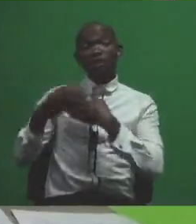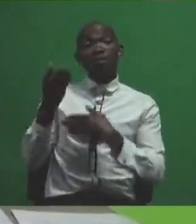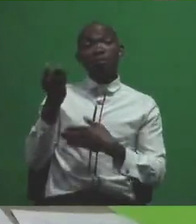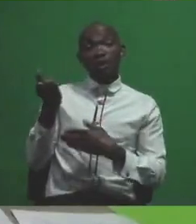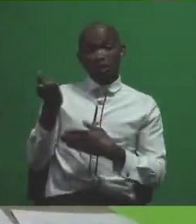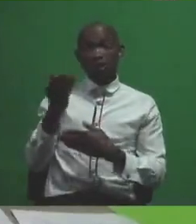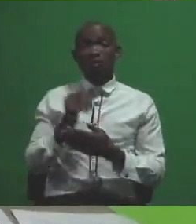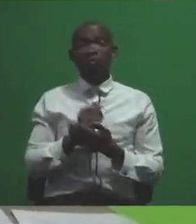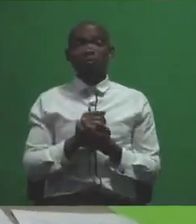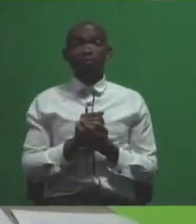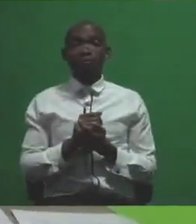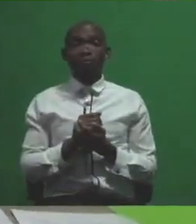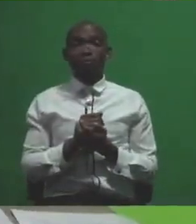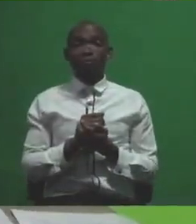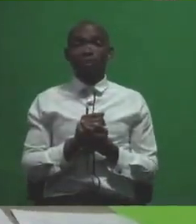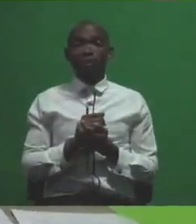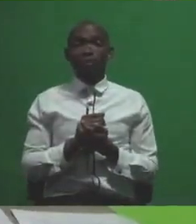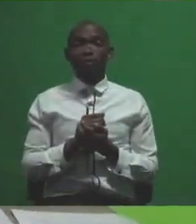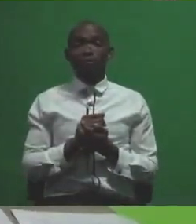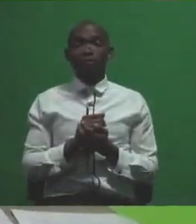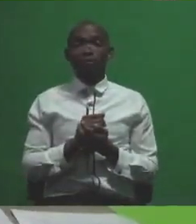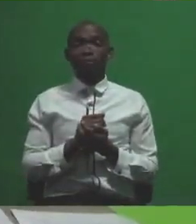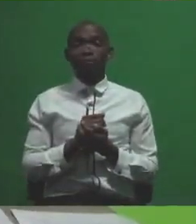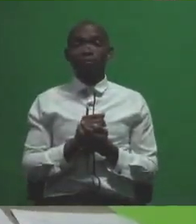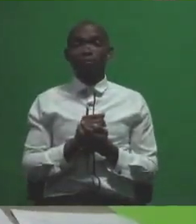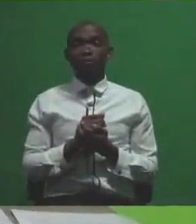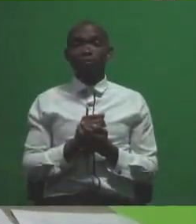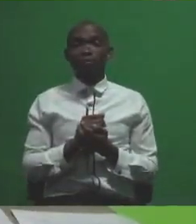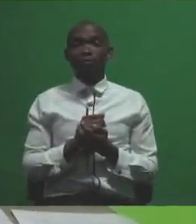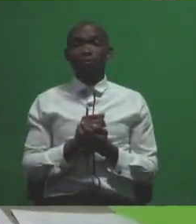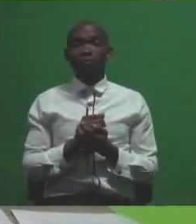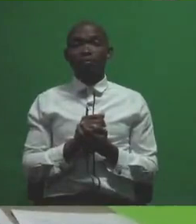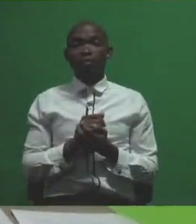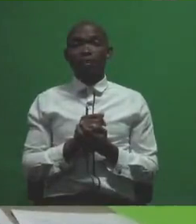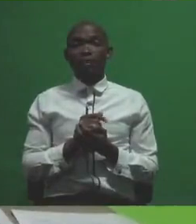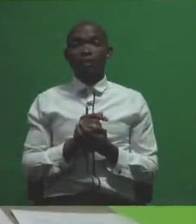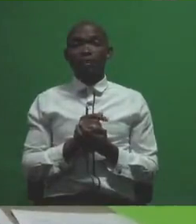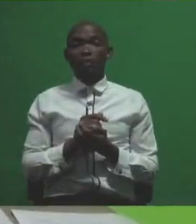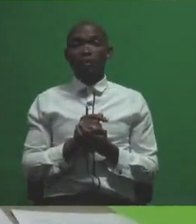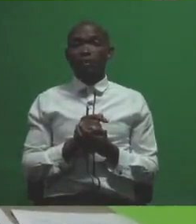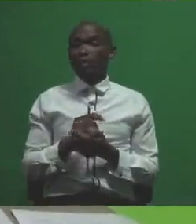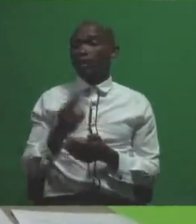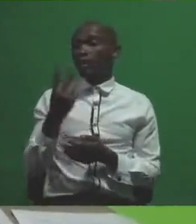as you see, there are two. They seem like they are students.